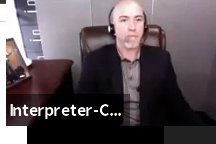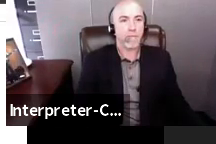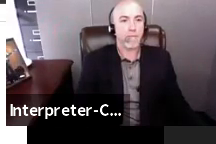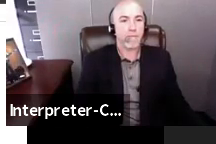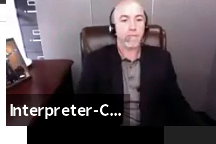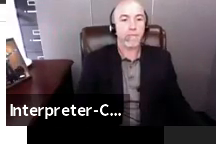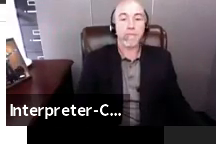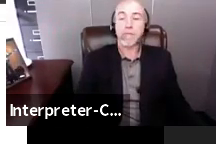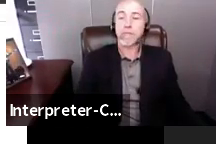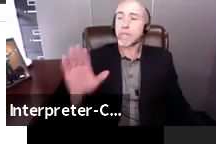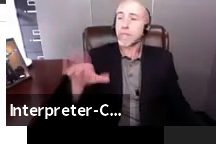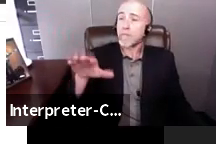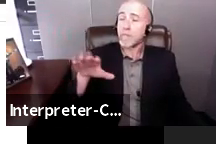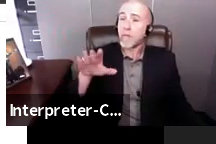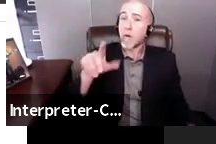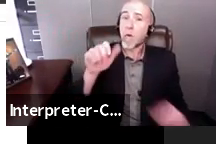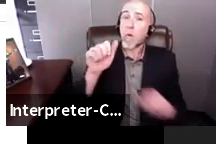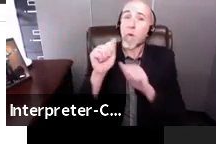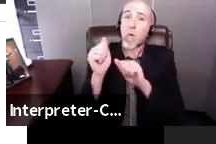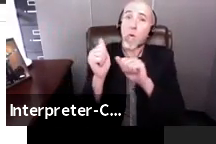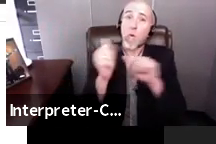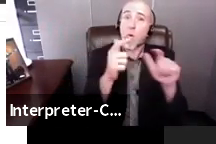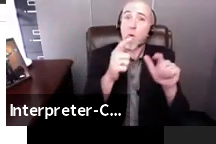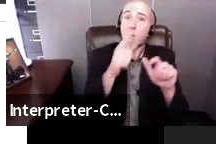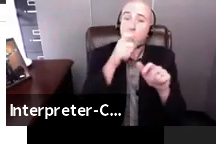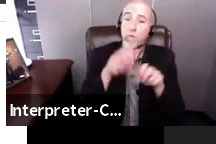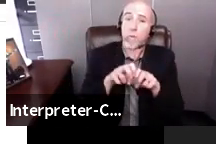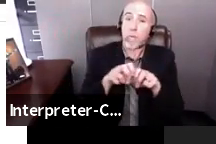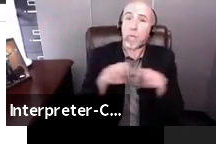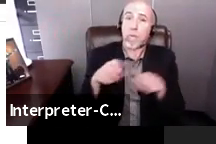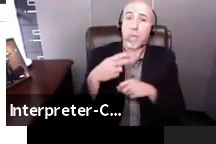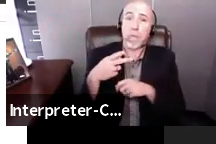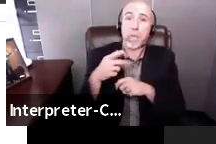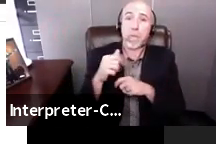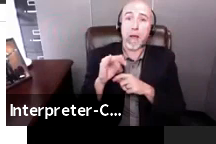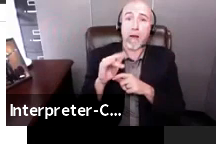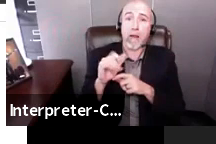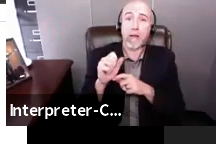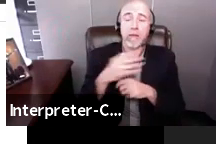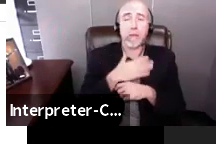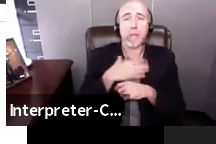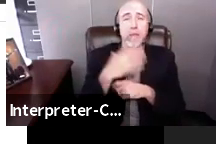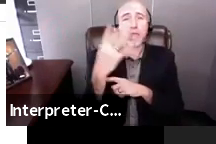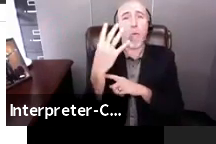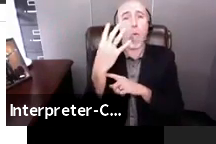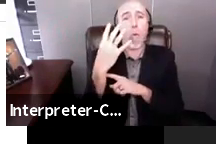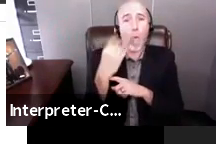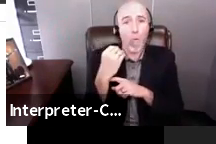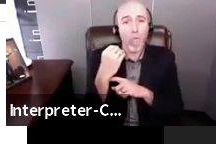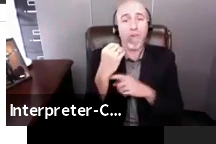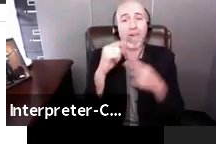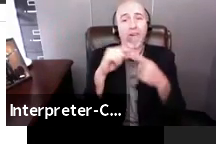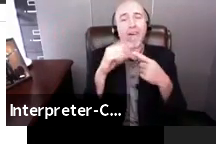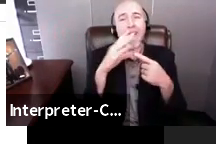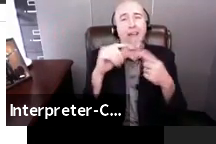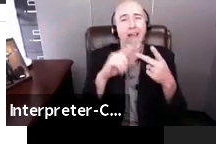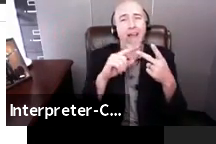All panelists, please turn your videos off and your microphones off until we get started. Thank you.